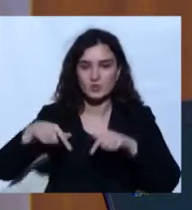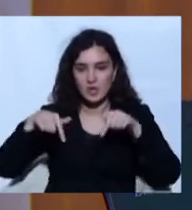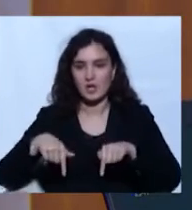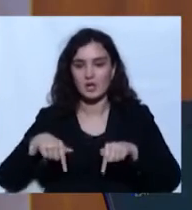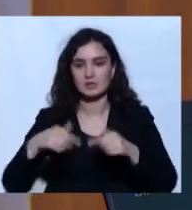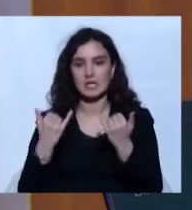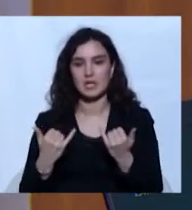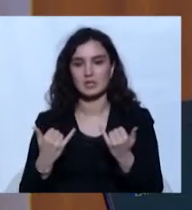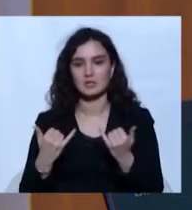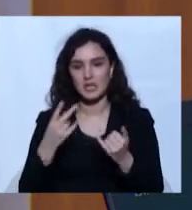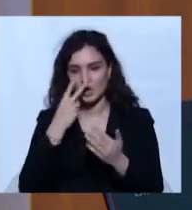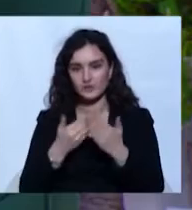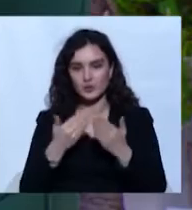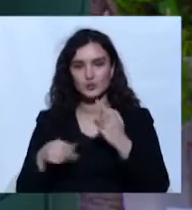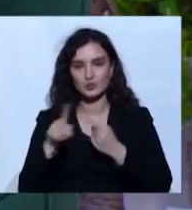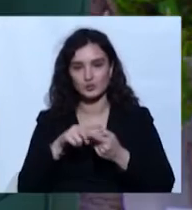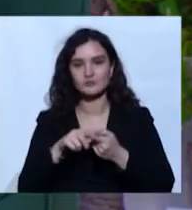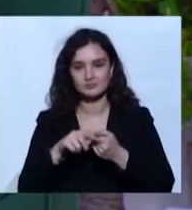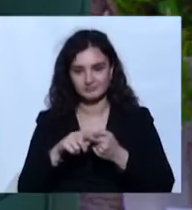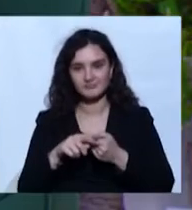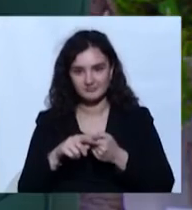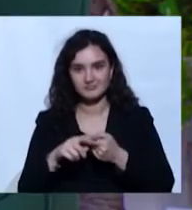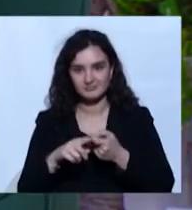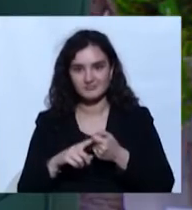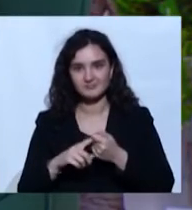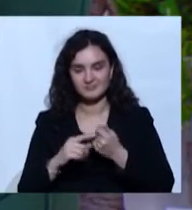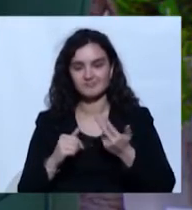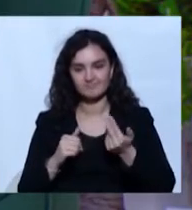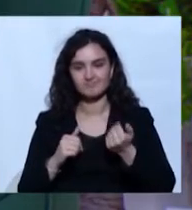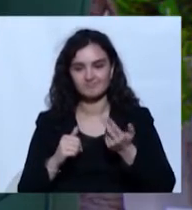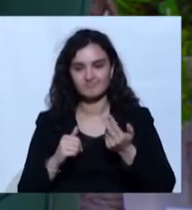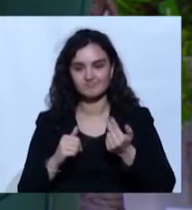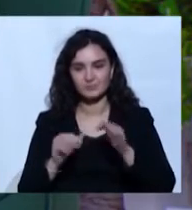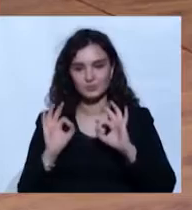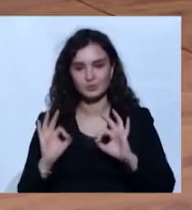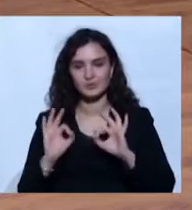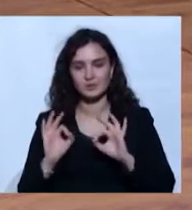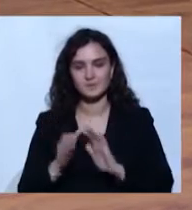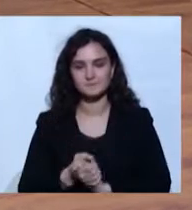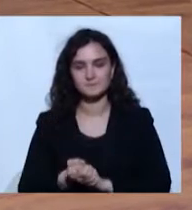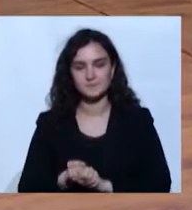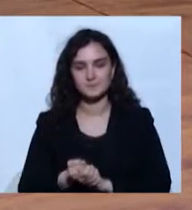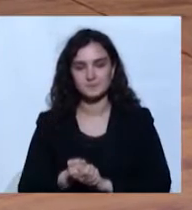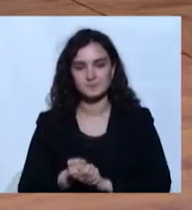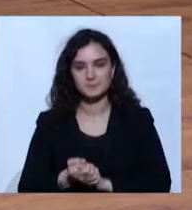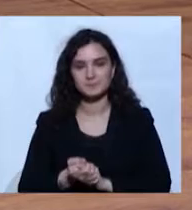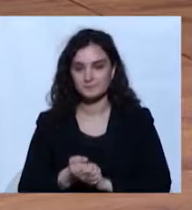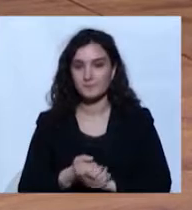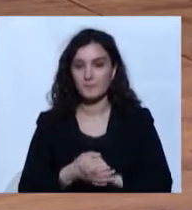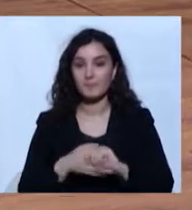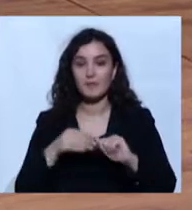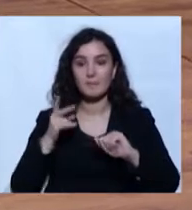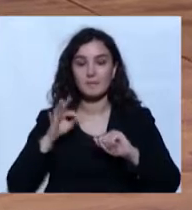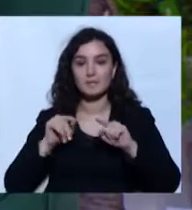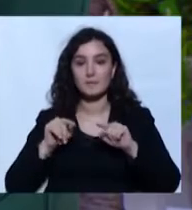present by looking at the past. Wow, that is a great genre then. It can accomplish a lot. And much like